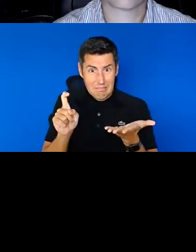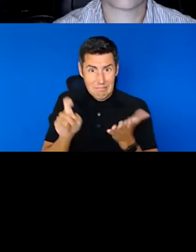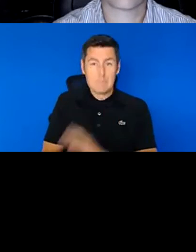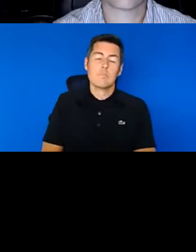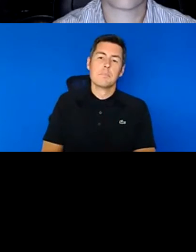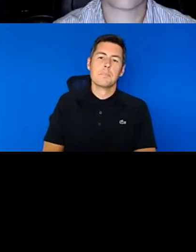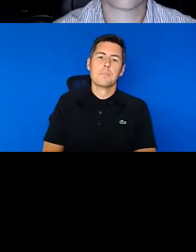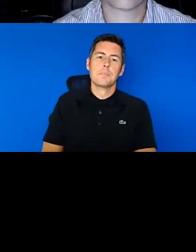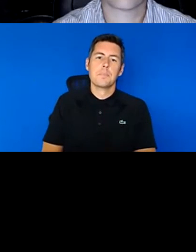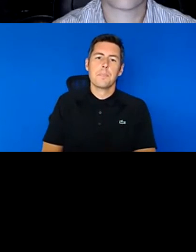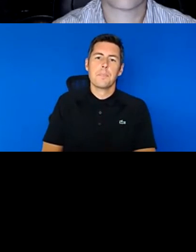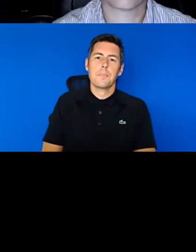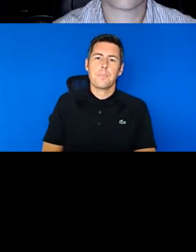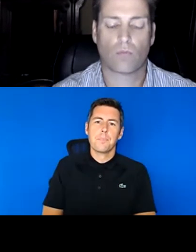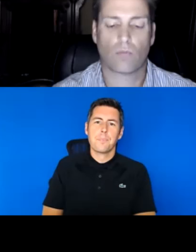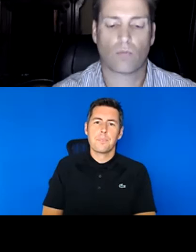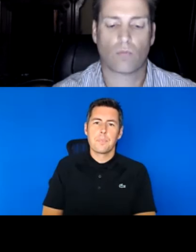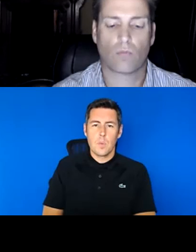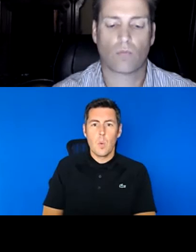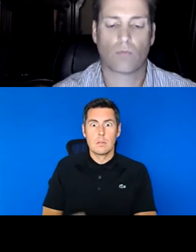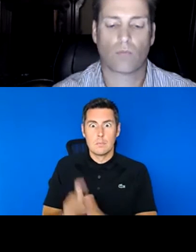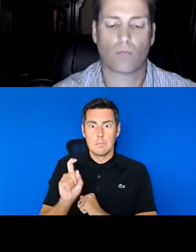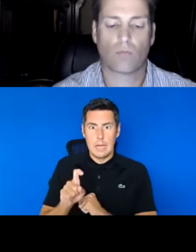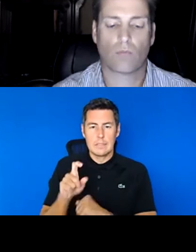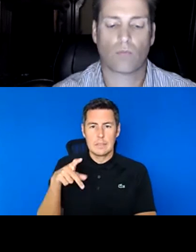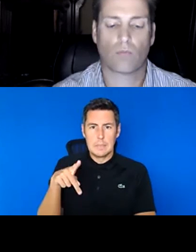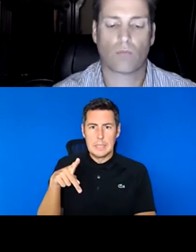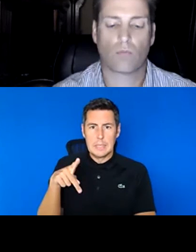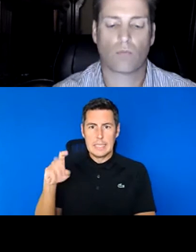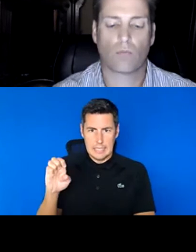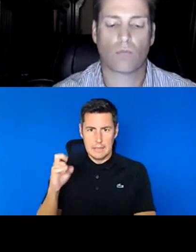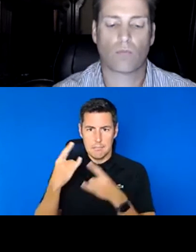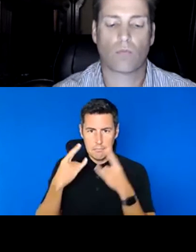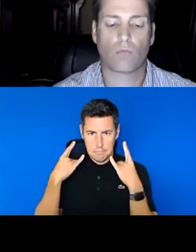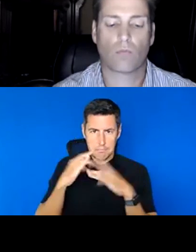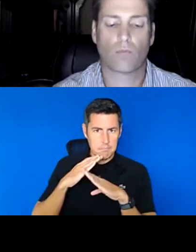Well, personally is wear your PPE, obviously. But we do have,